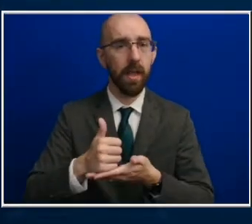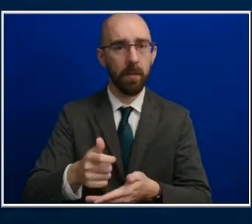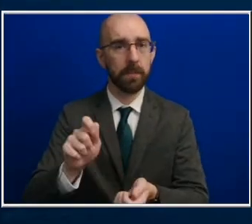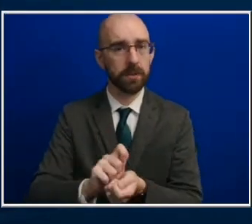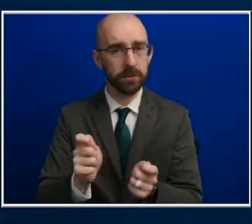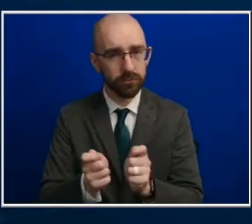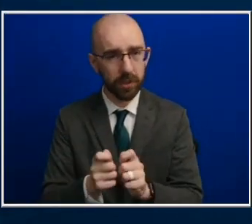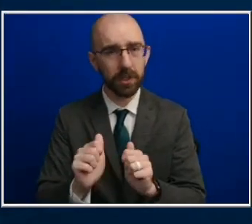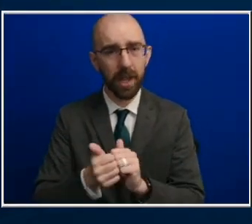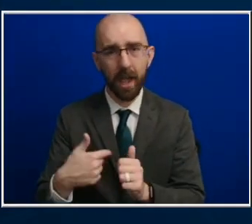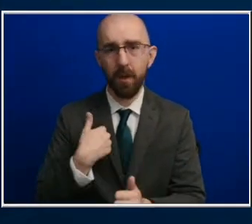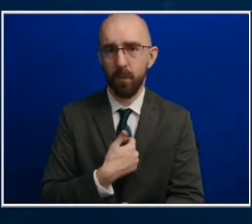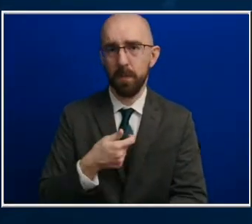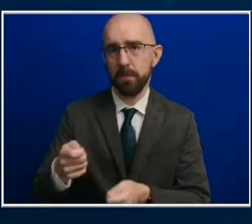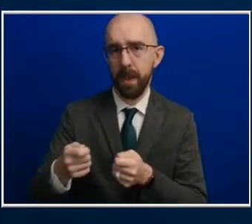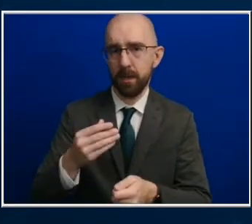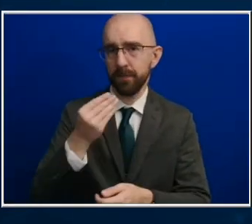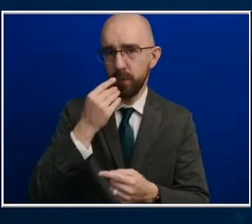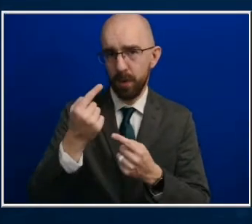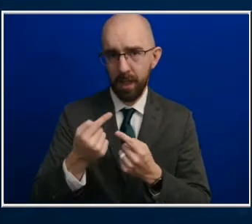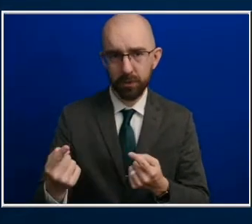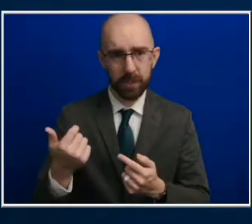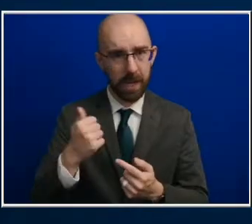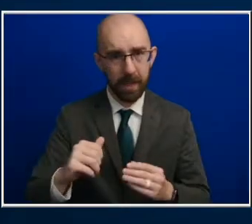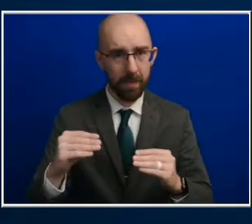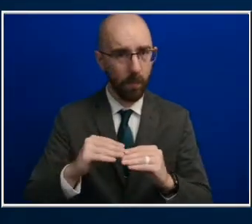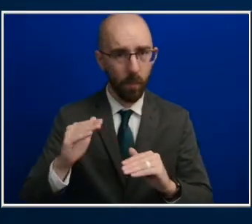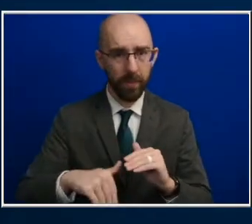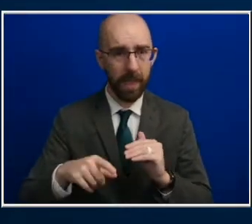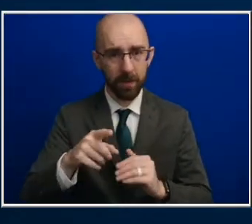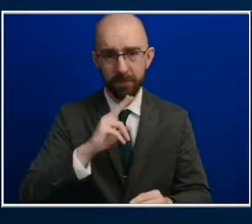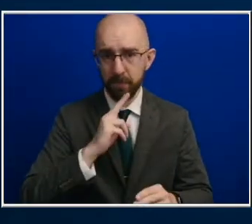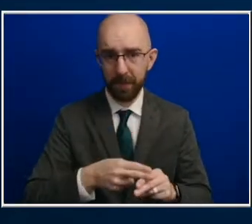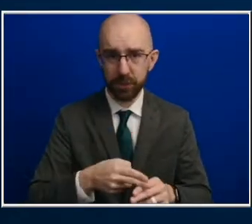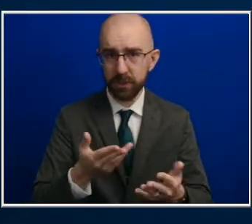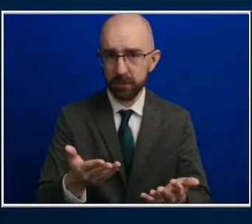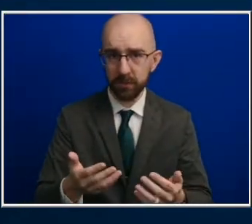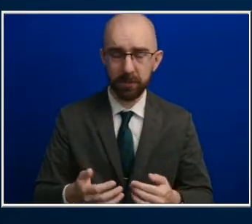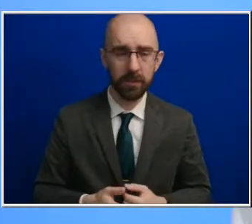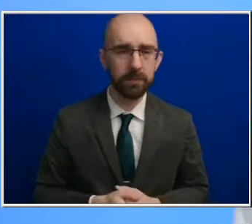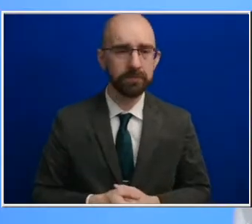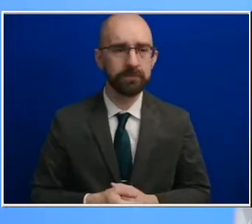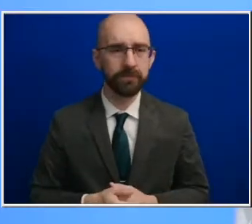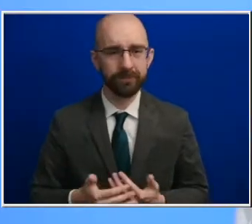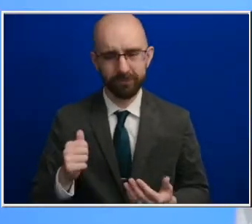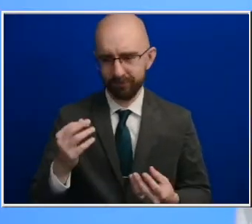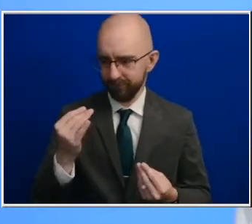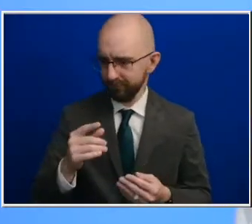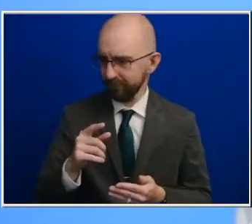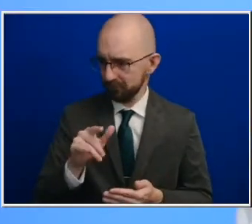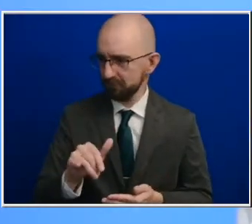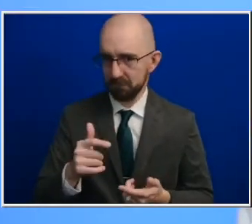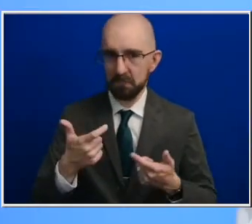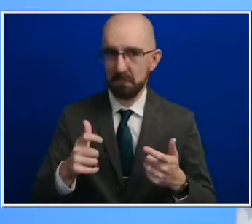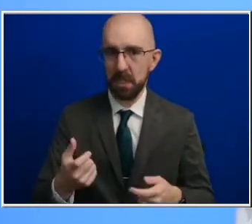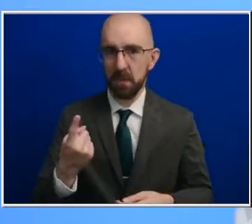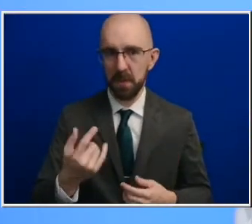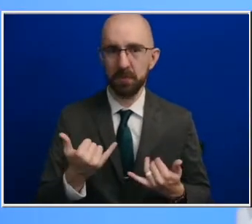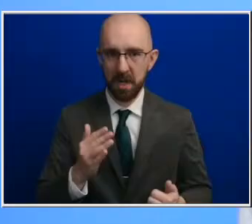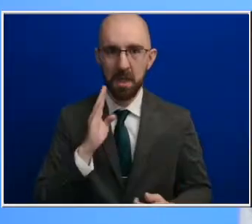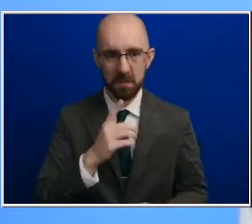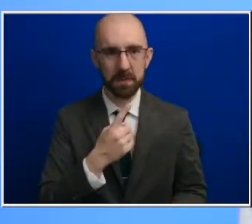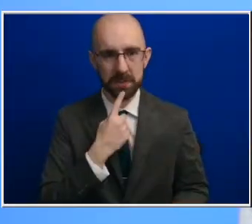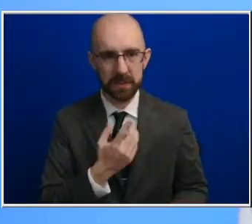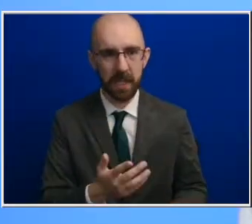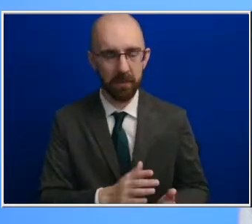manage food allergies. So anything else besides the one you've mentioned, Dr. Love? I'm trying to think. Those are the big ones, I would say. And the